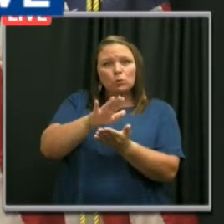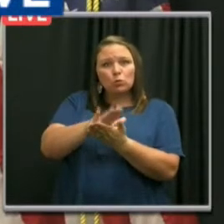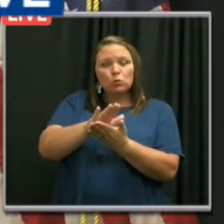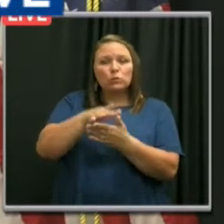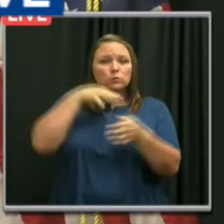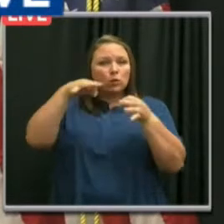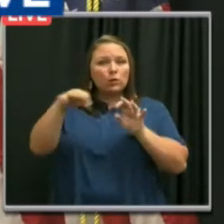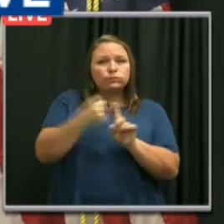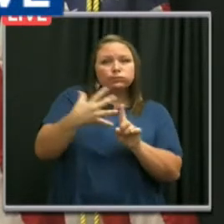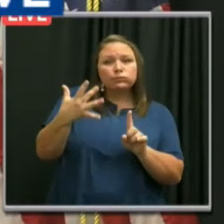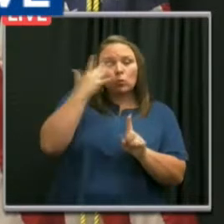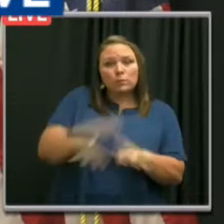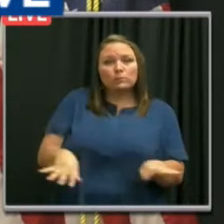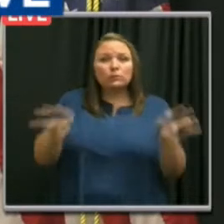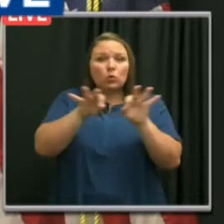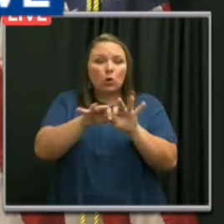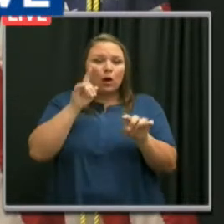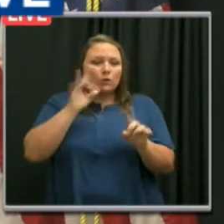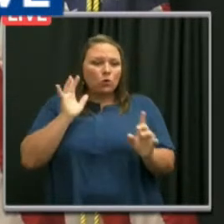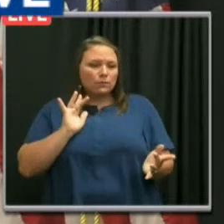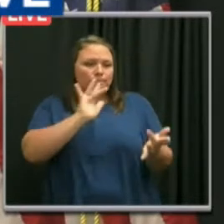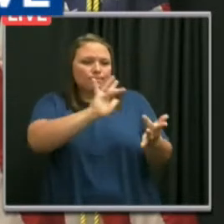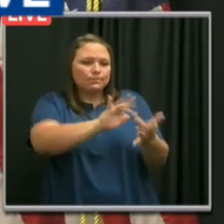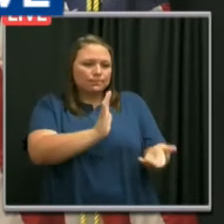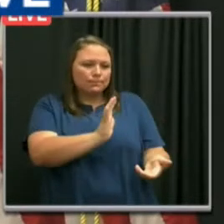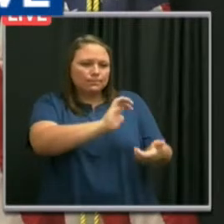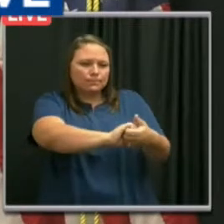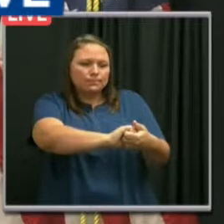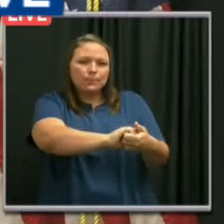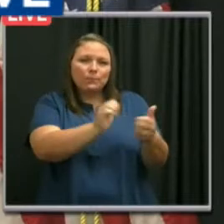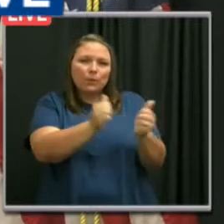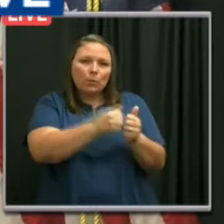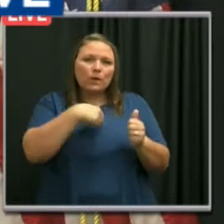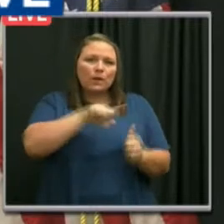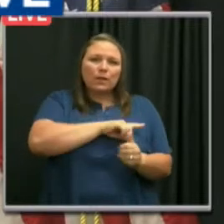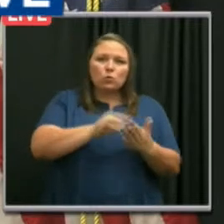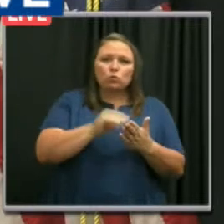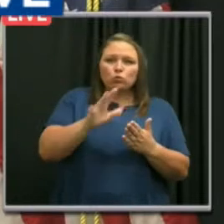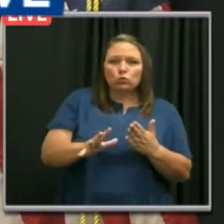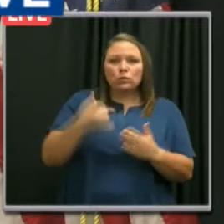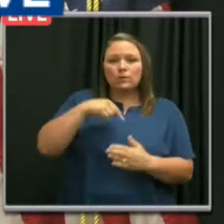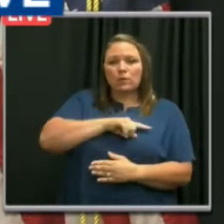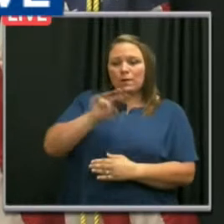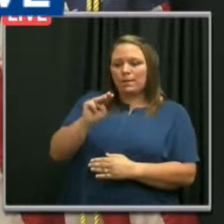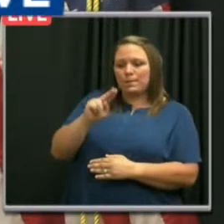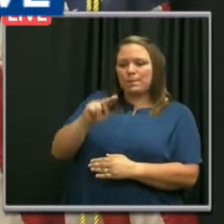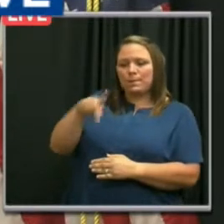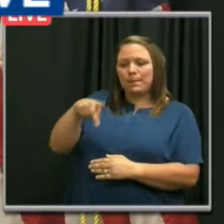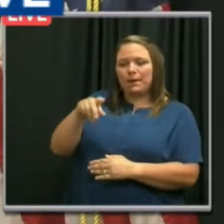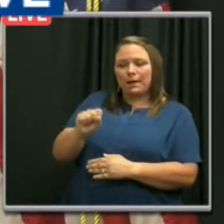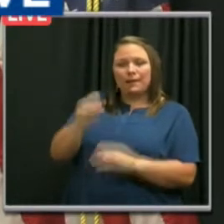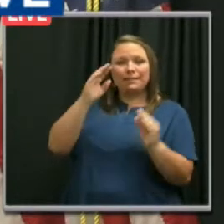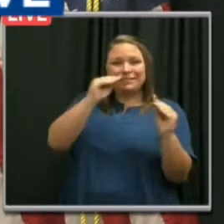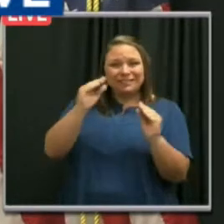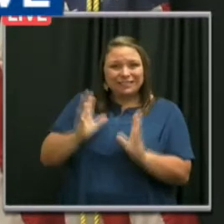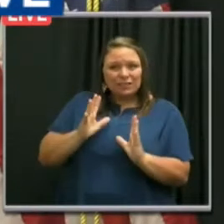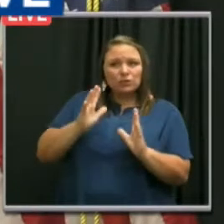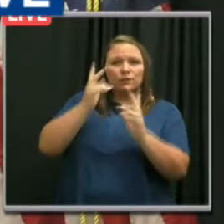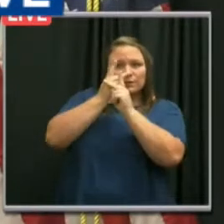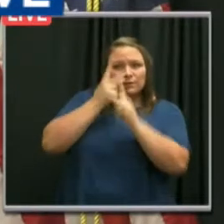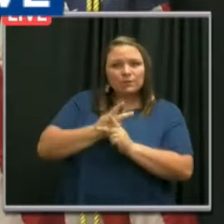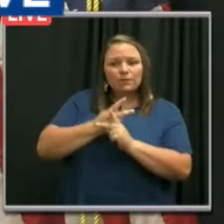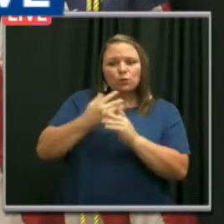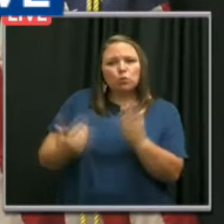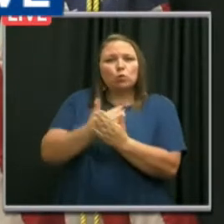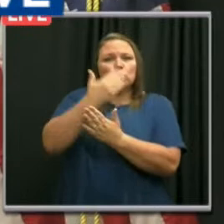investment in reaching and engaging our public school students as our MNPS educators navigate the